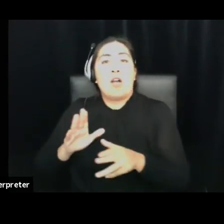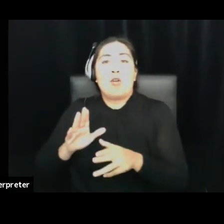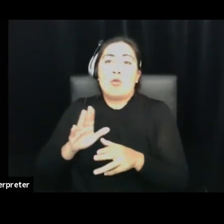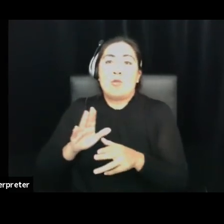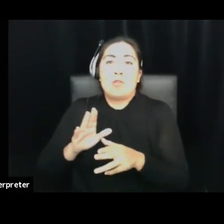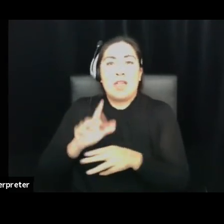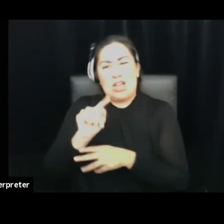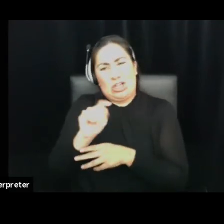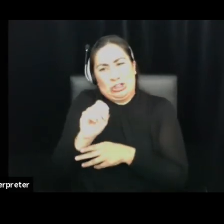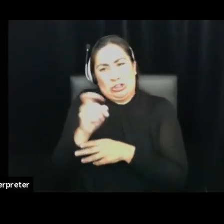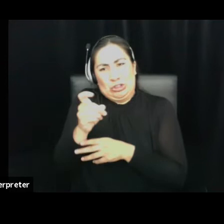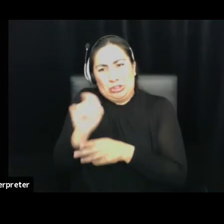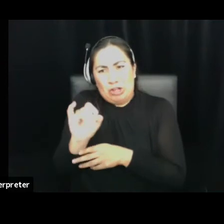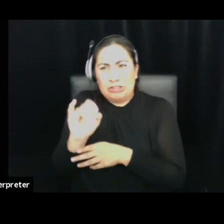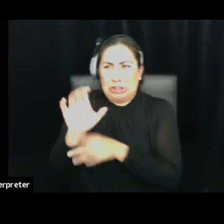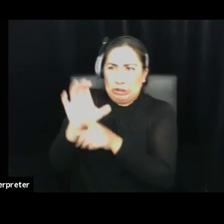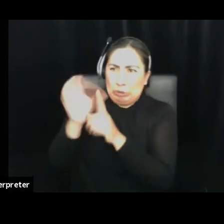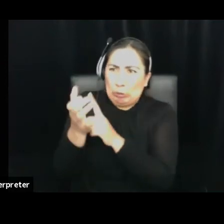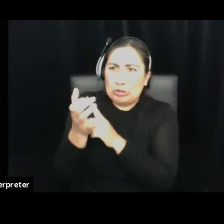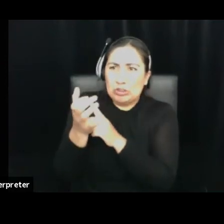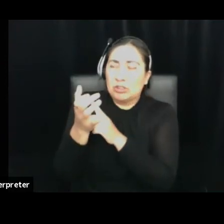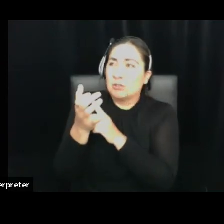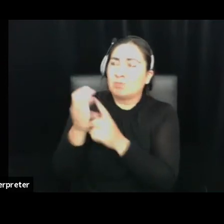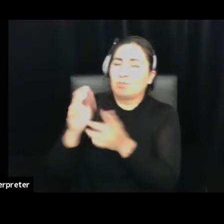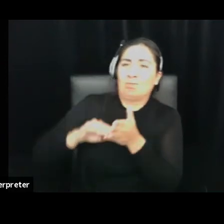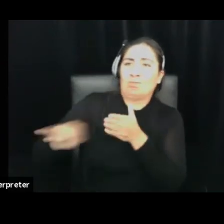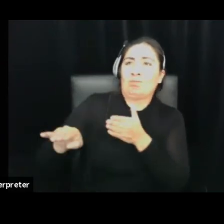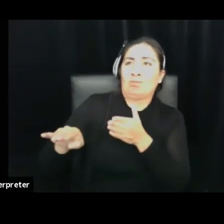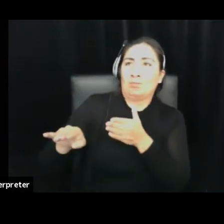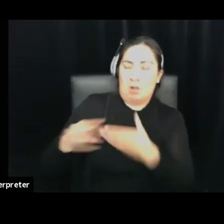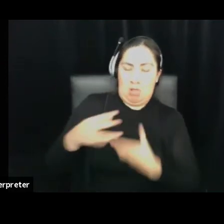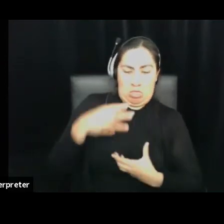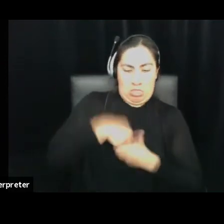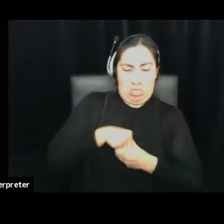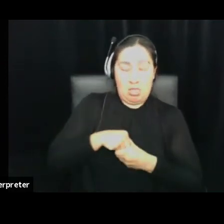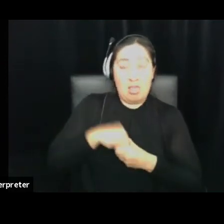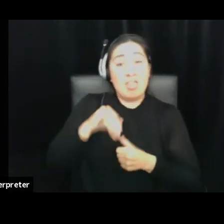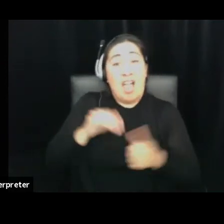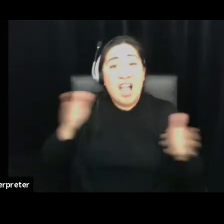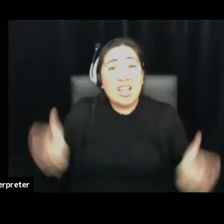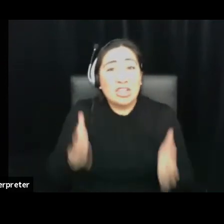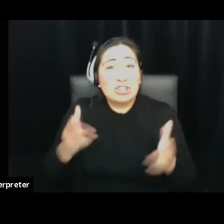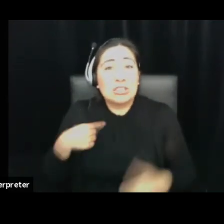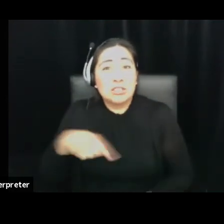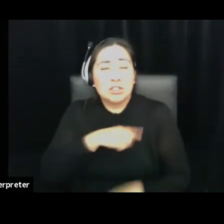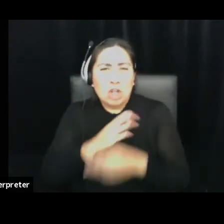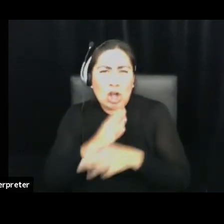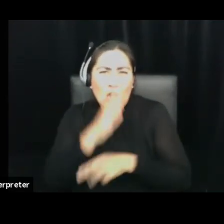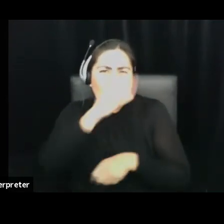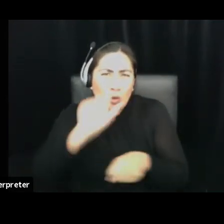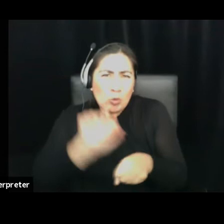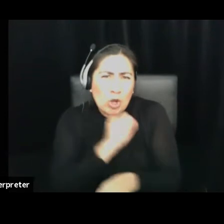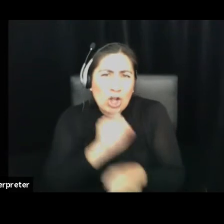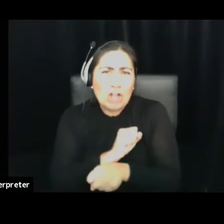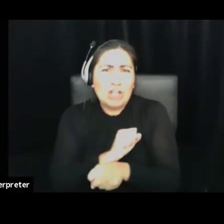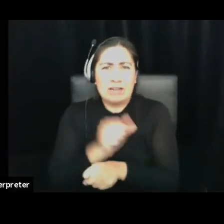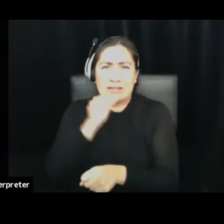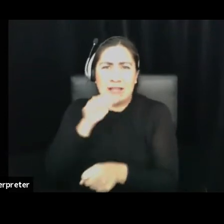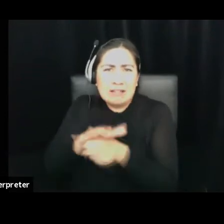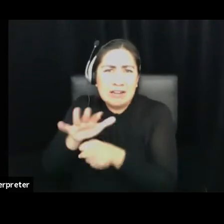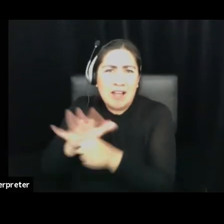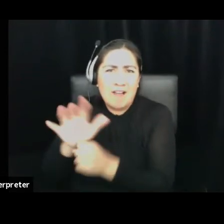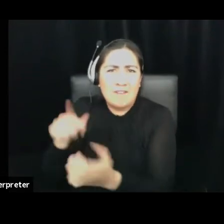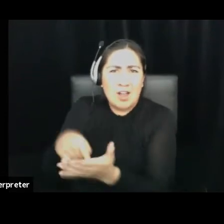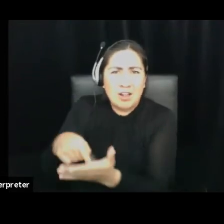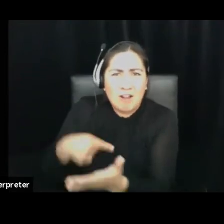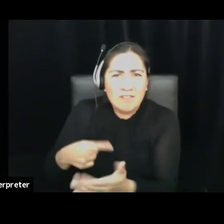hook. This culture encourages overwork and undercompensation under the guise that if